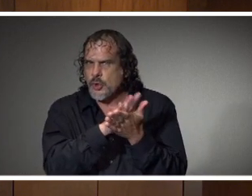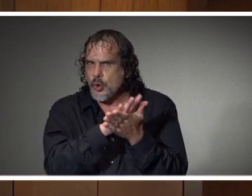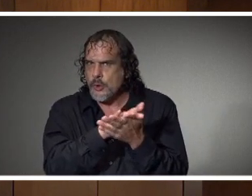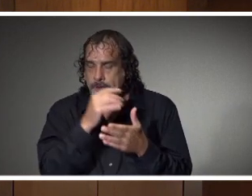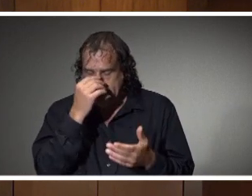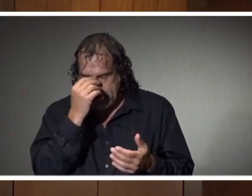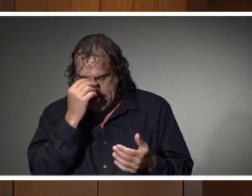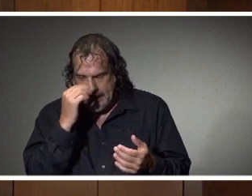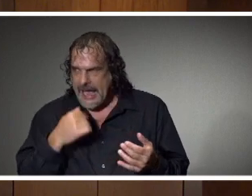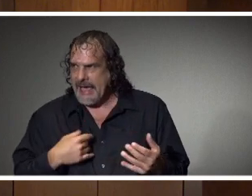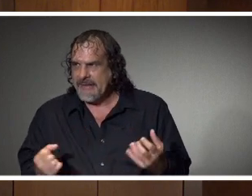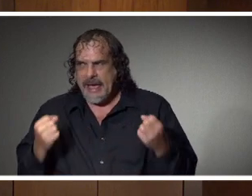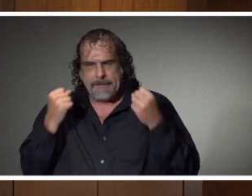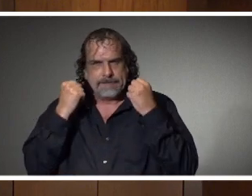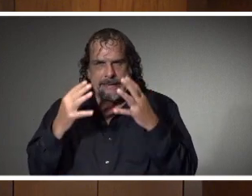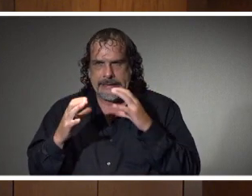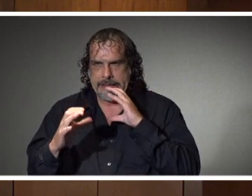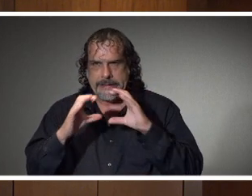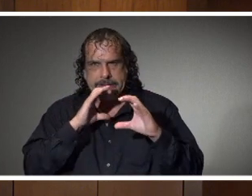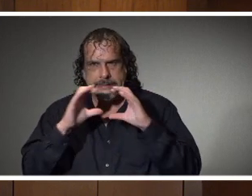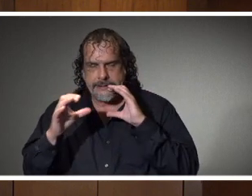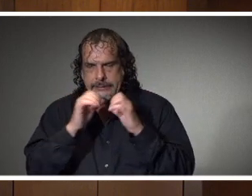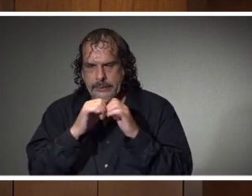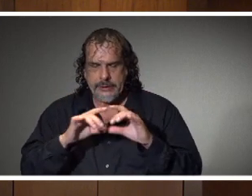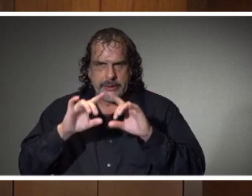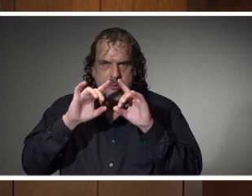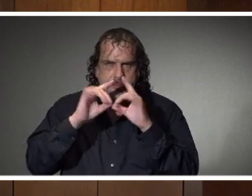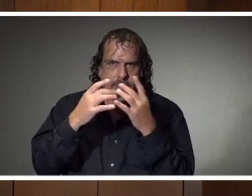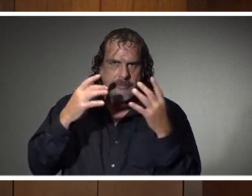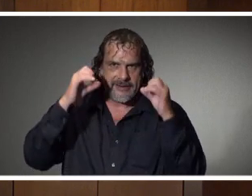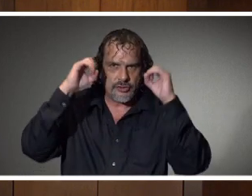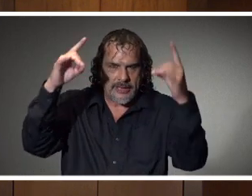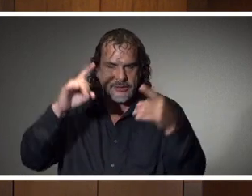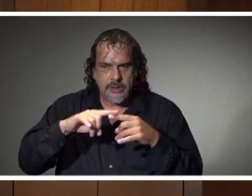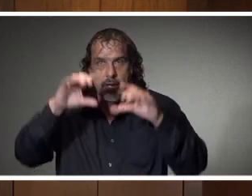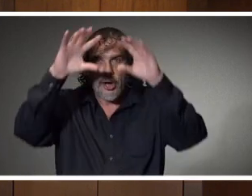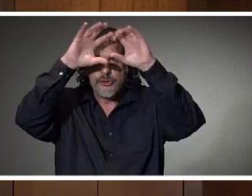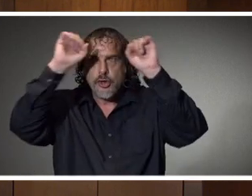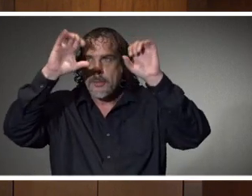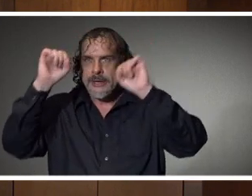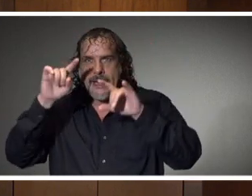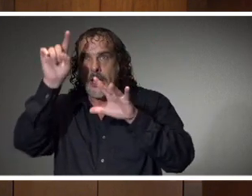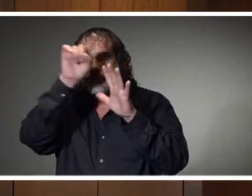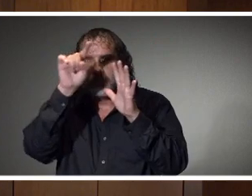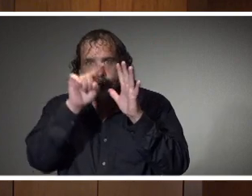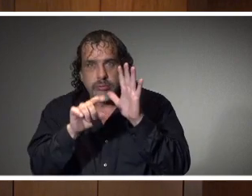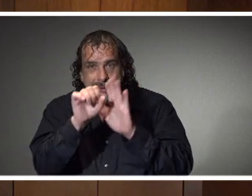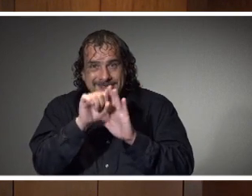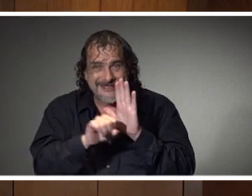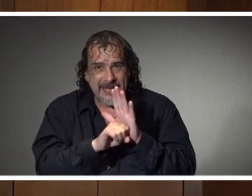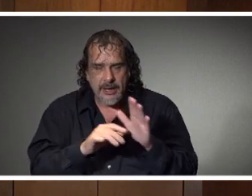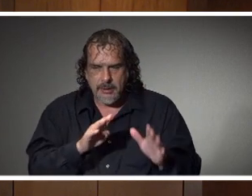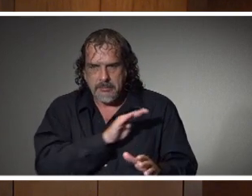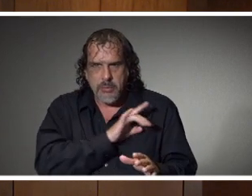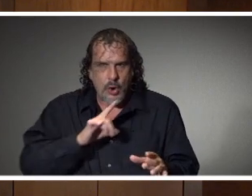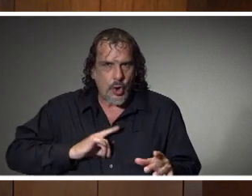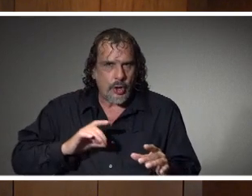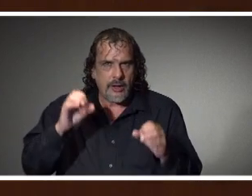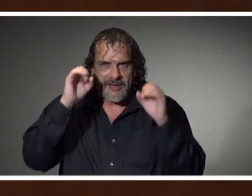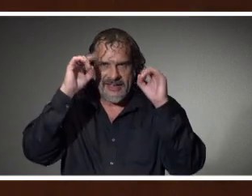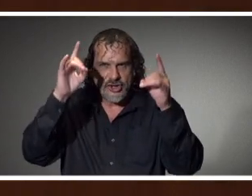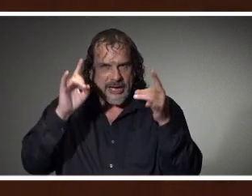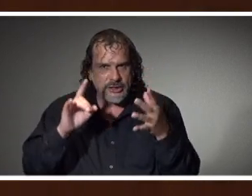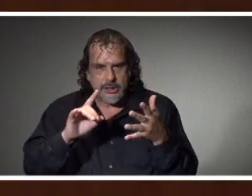I've had numerous conversations with the Department of Education, educators, superintendents, and I have a huge call with boards of education next